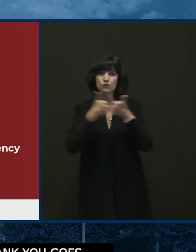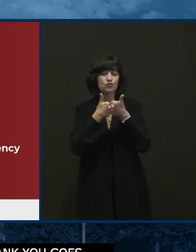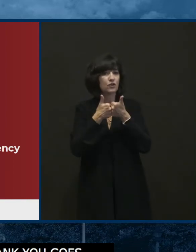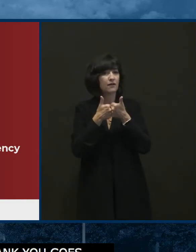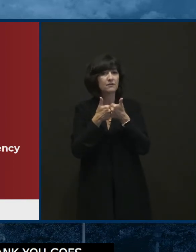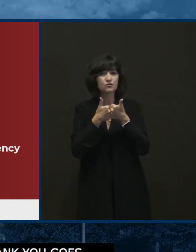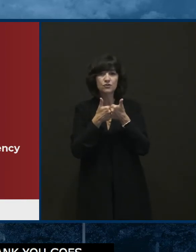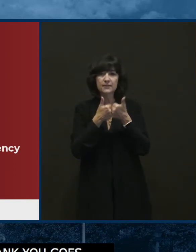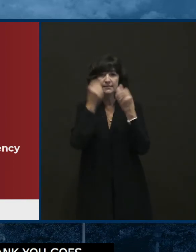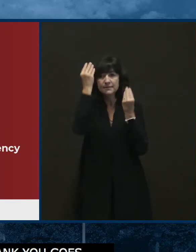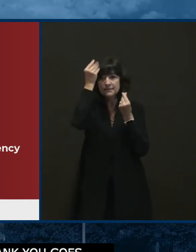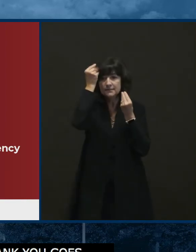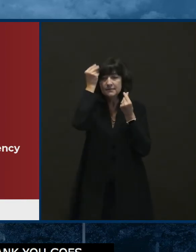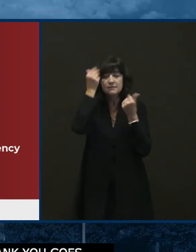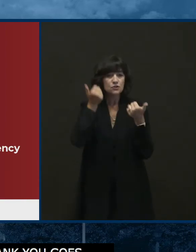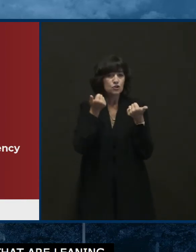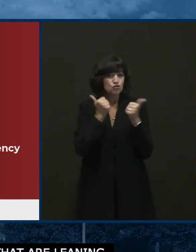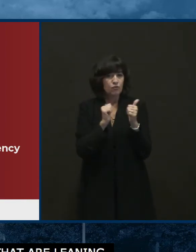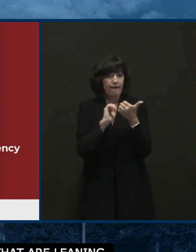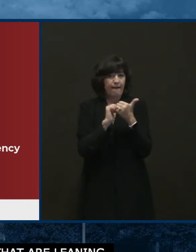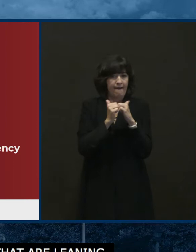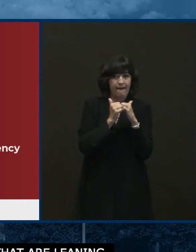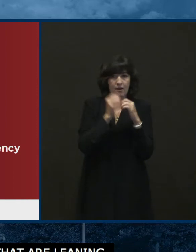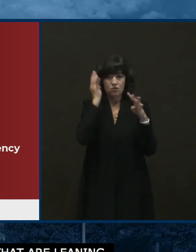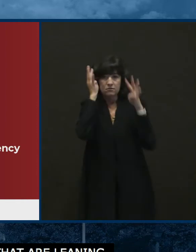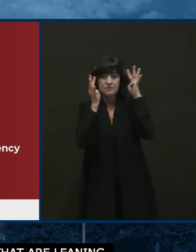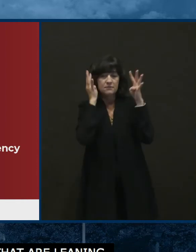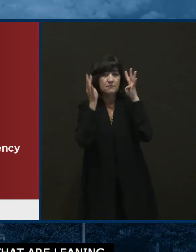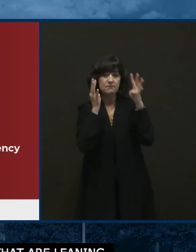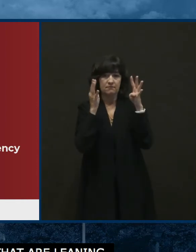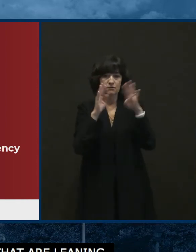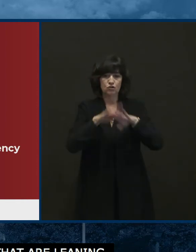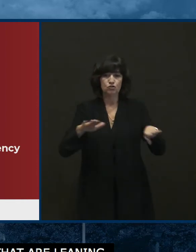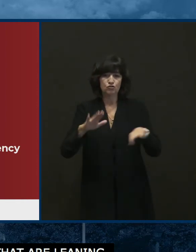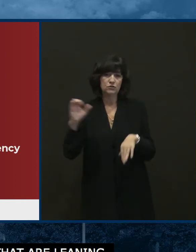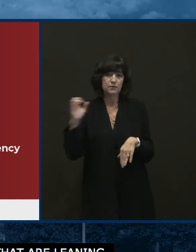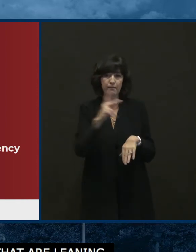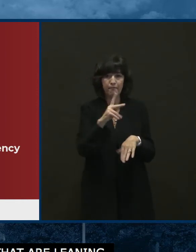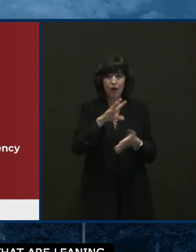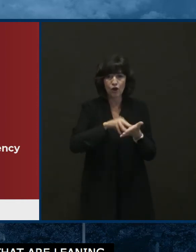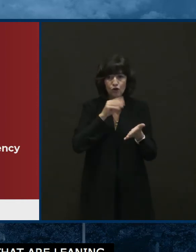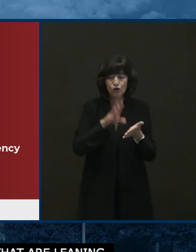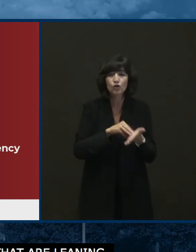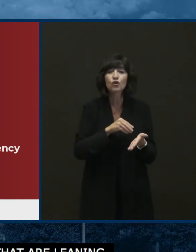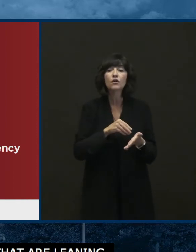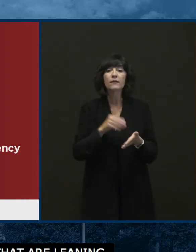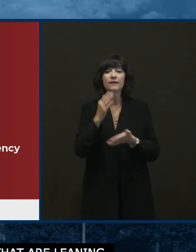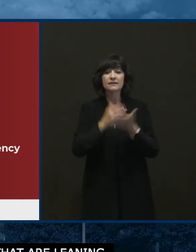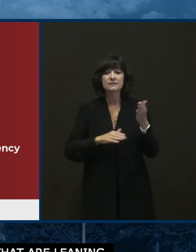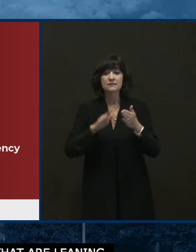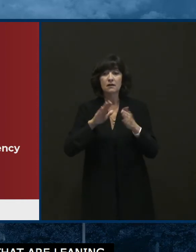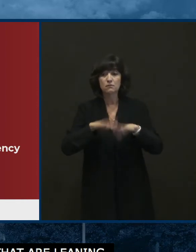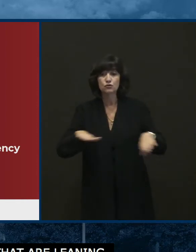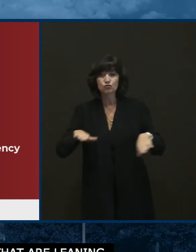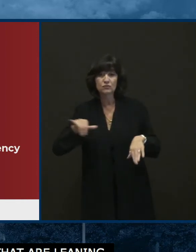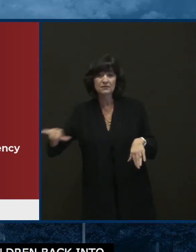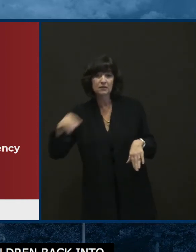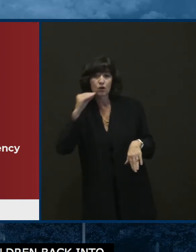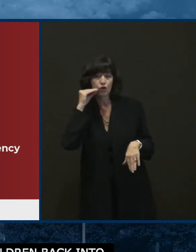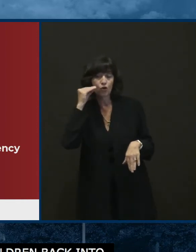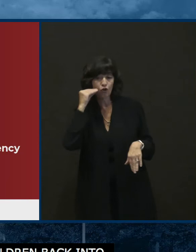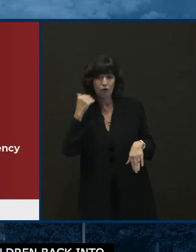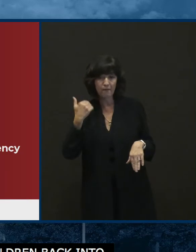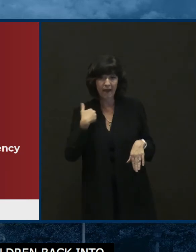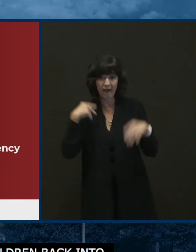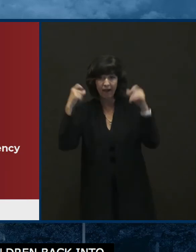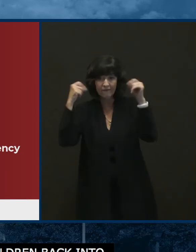children back into school for in-person instruction with their teachers there and for remote learning and the challenges of that. I have